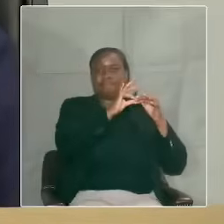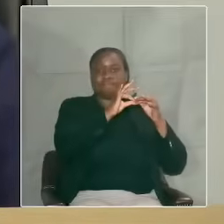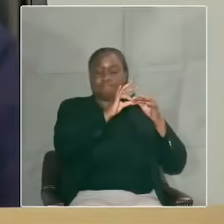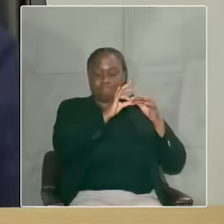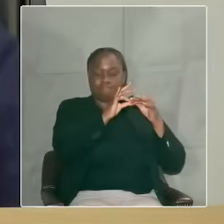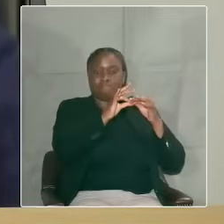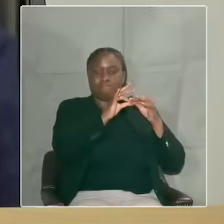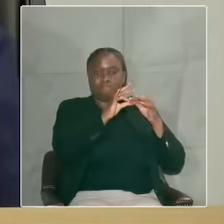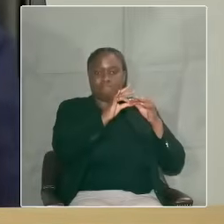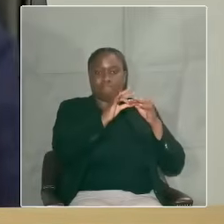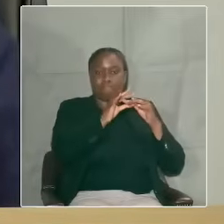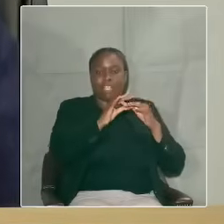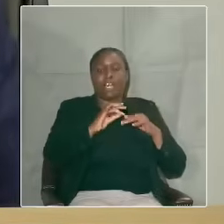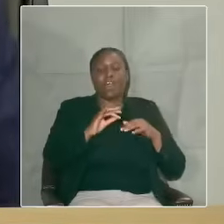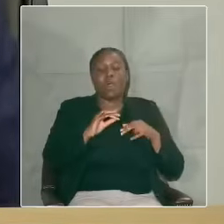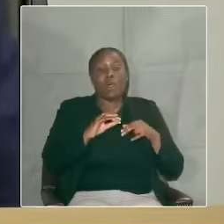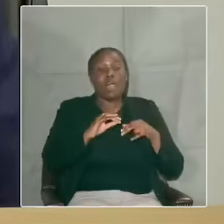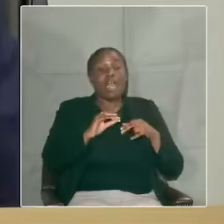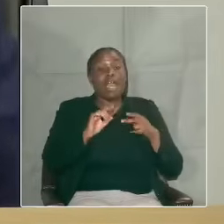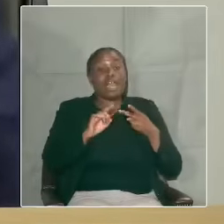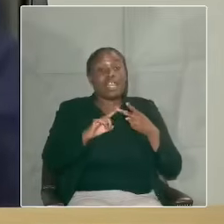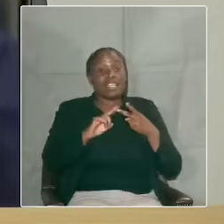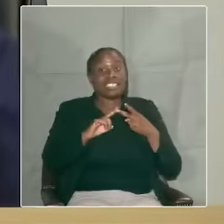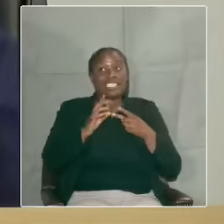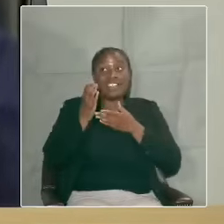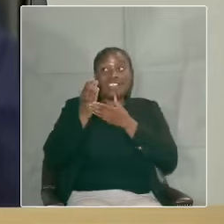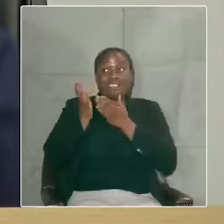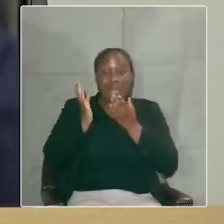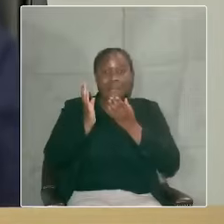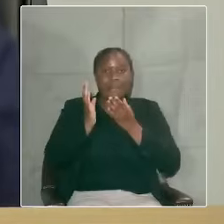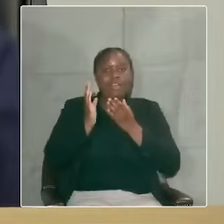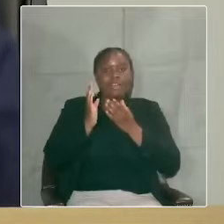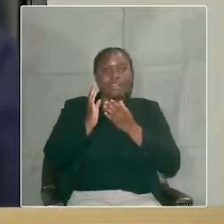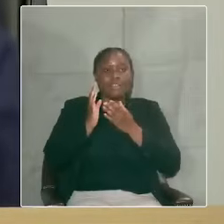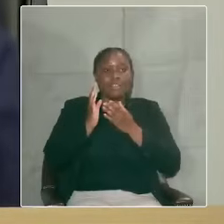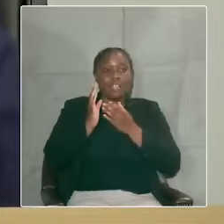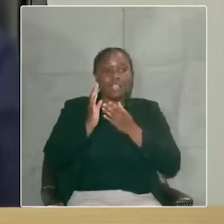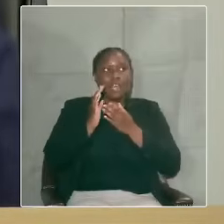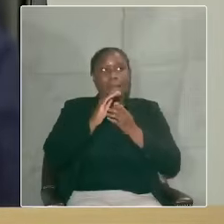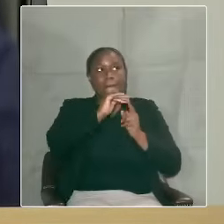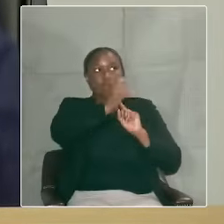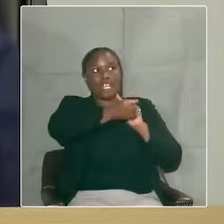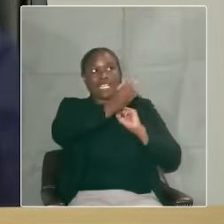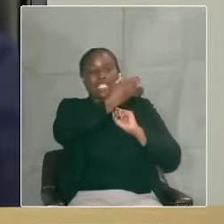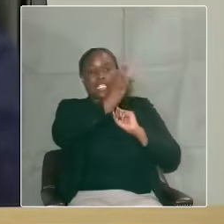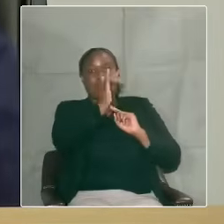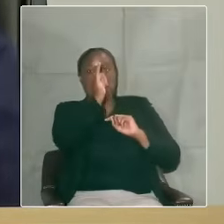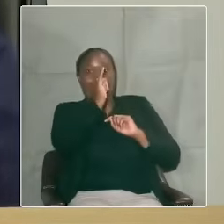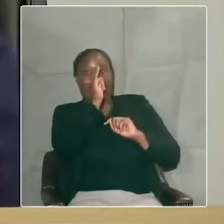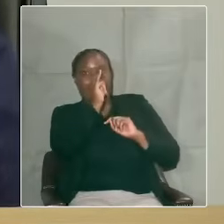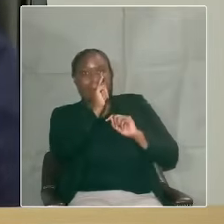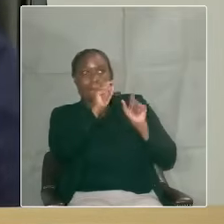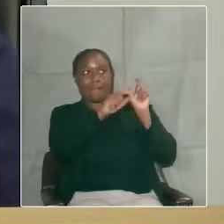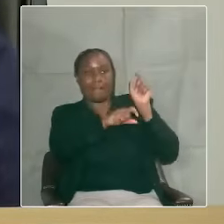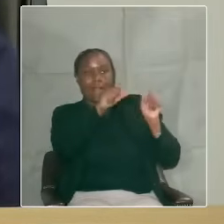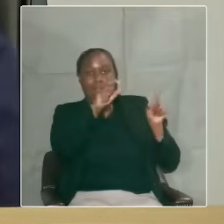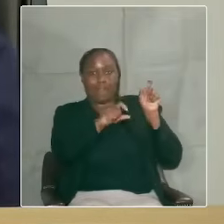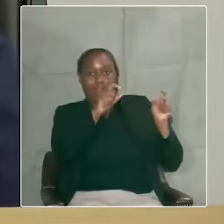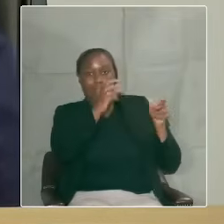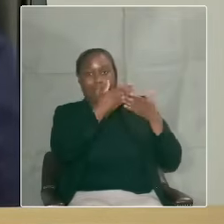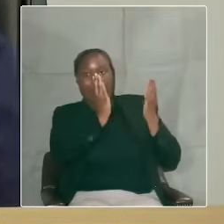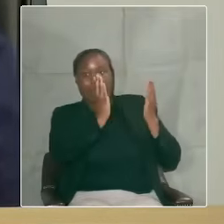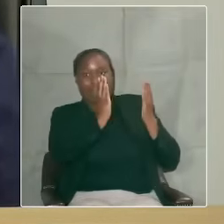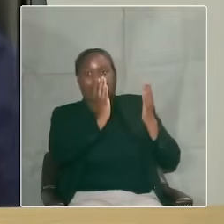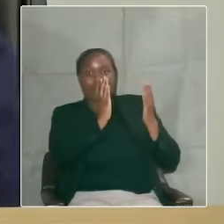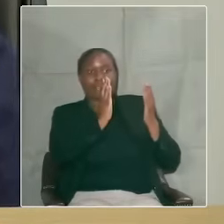criminal syndicates and or who are advancing or protecting the interest of what's